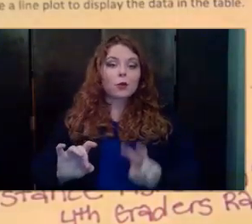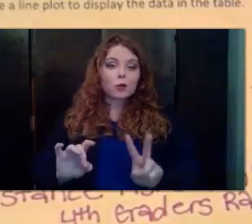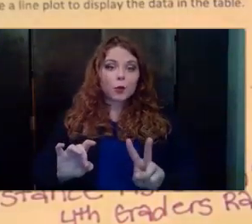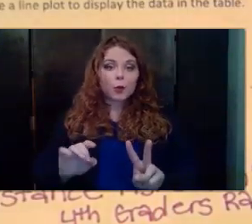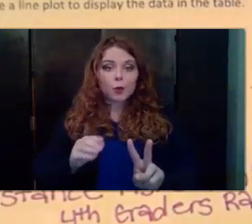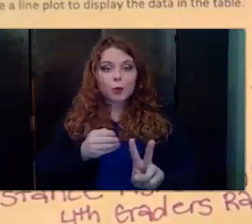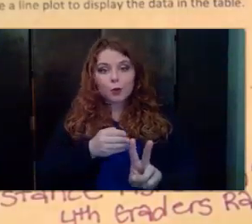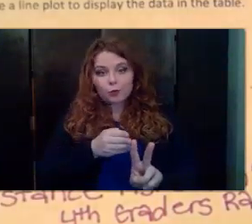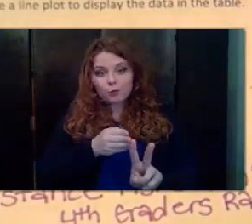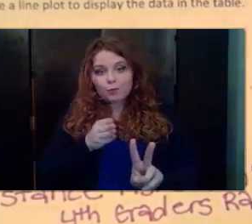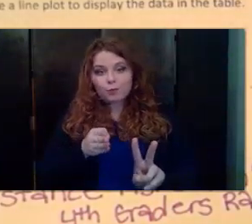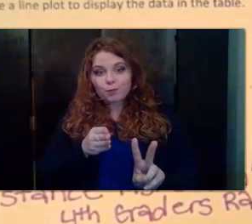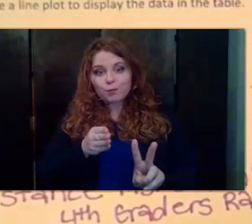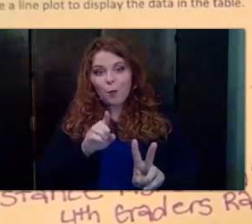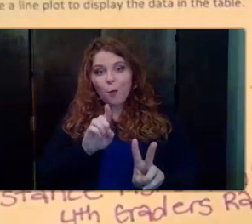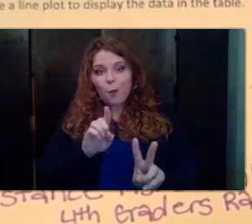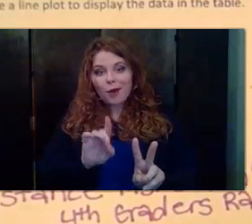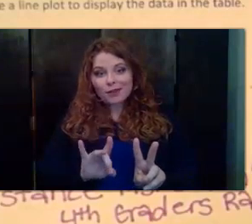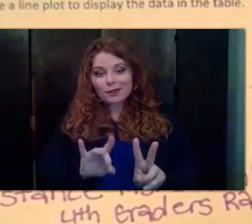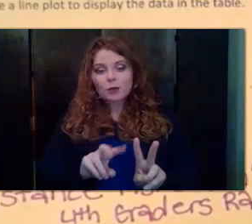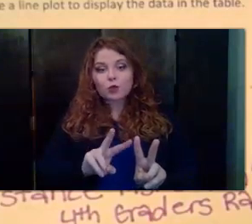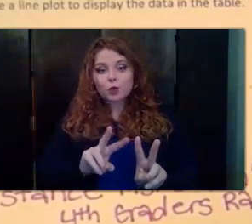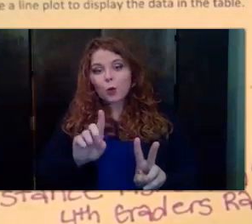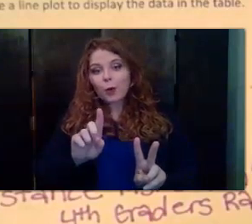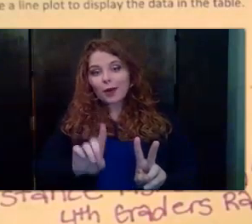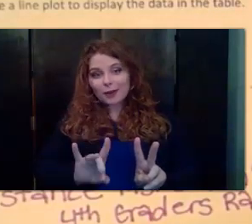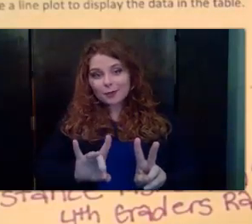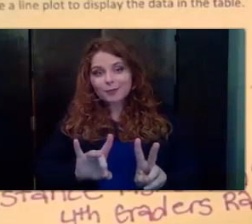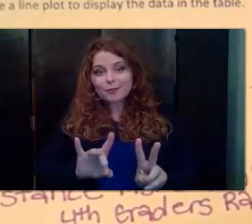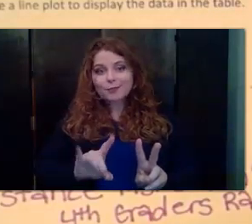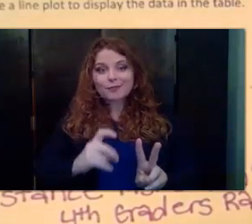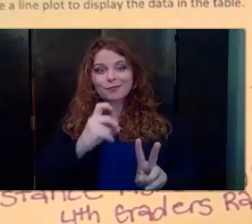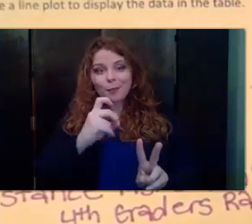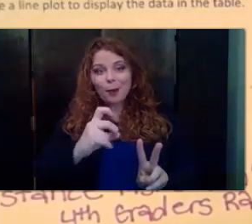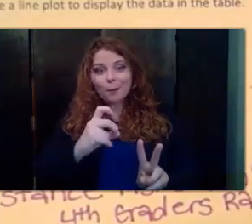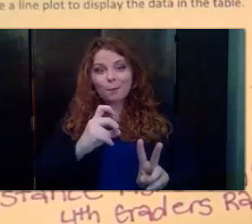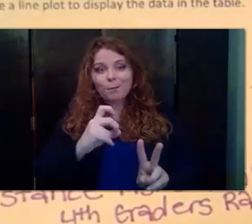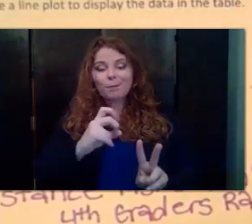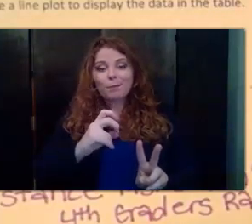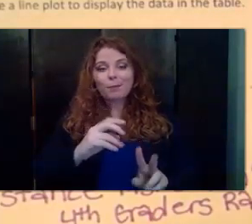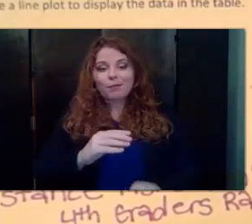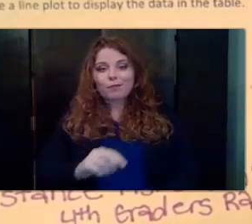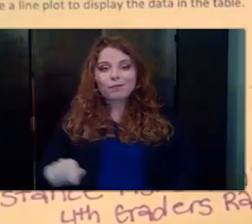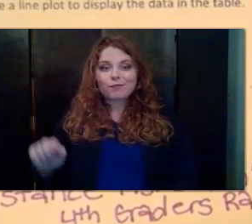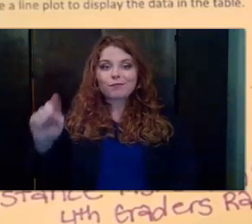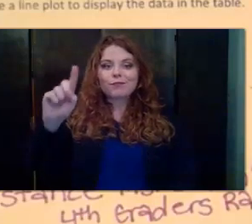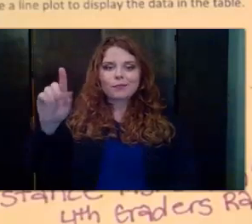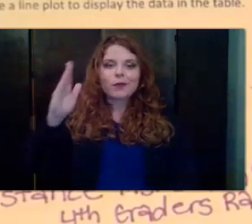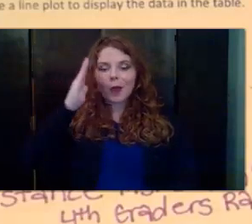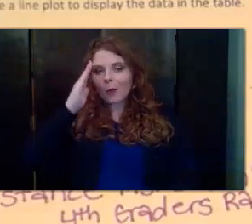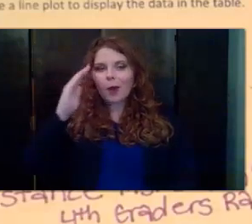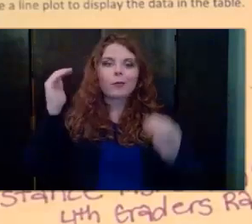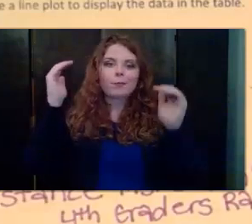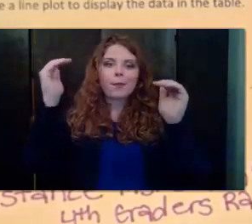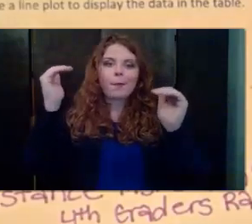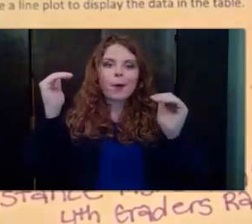here. 2 1/8. Put an X. And we're going to continue down